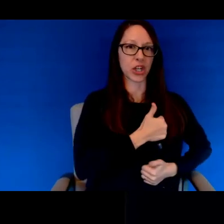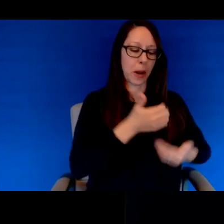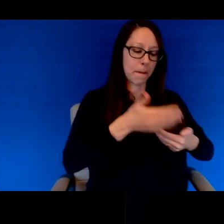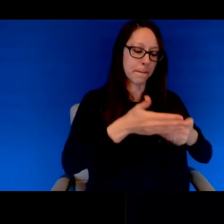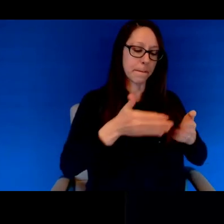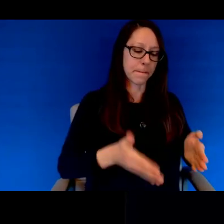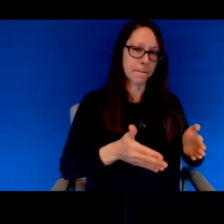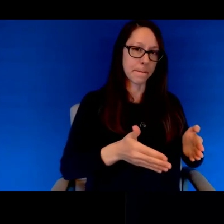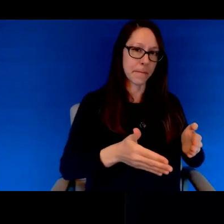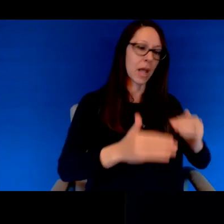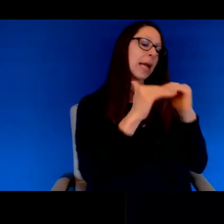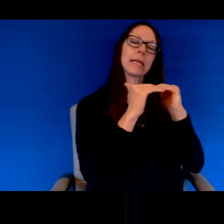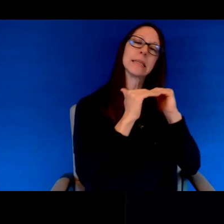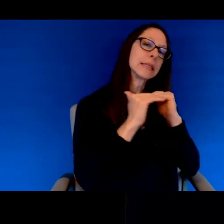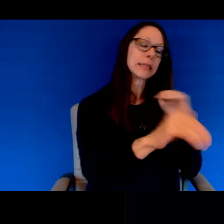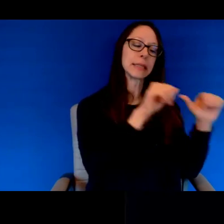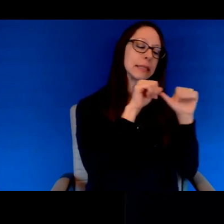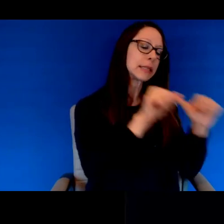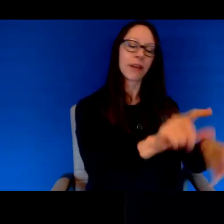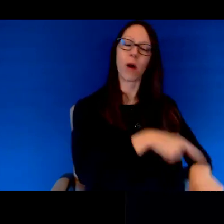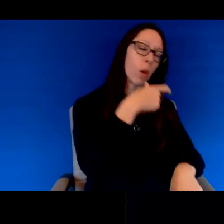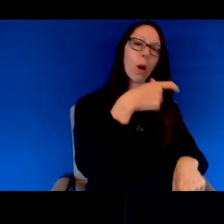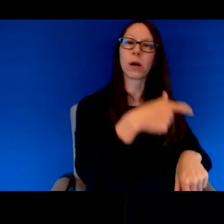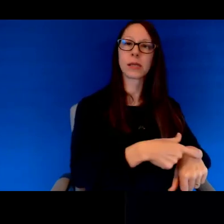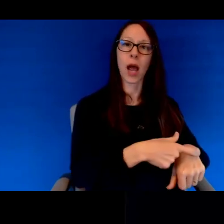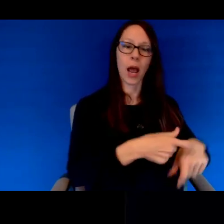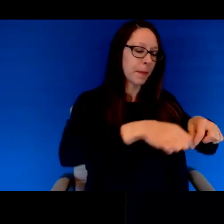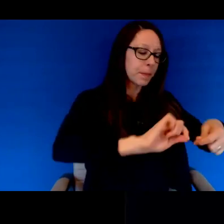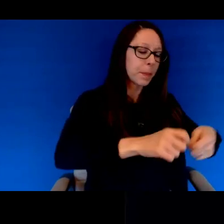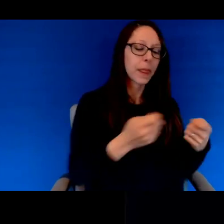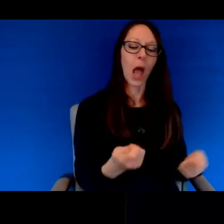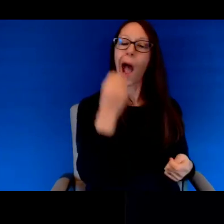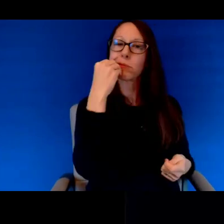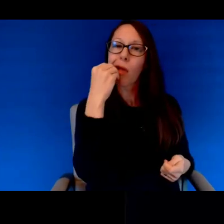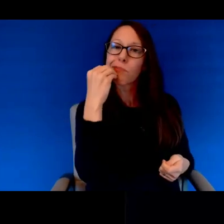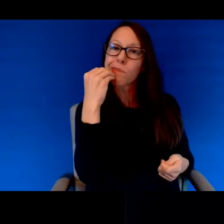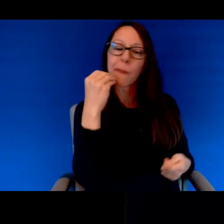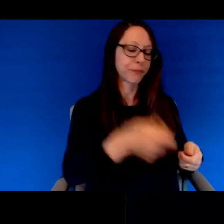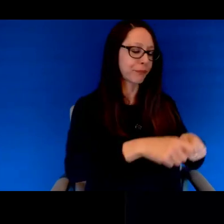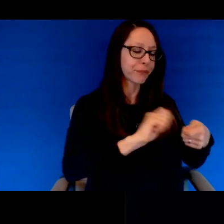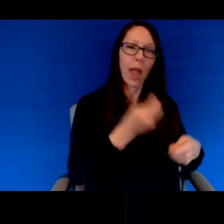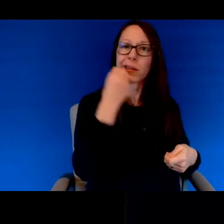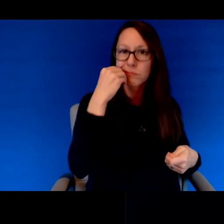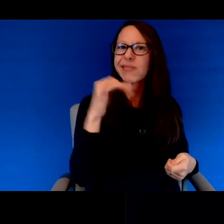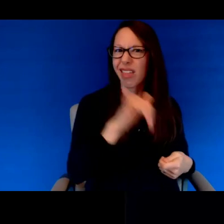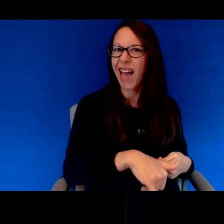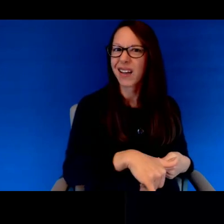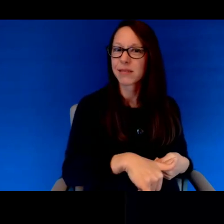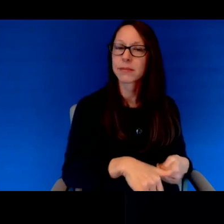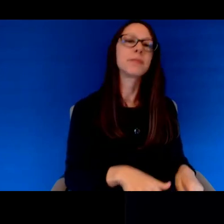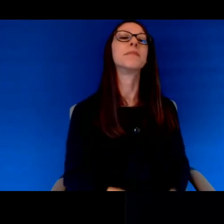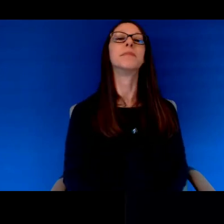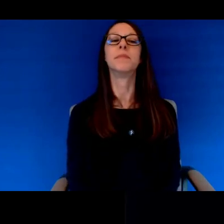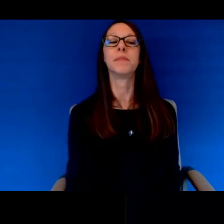stable, protected food that can withstand the environments in space. Cool. Our next question is from Argyle.